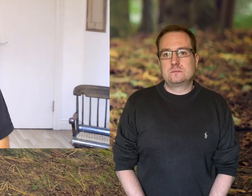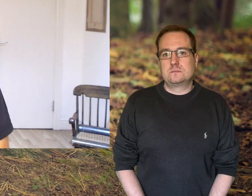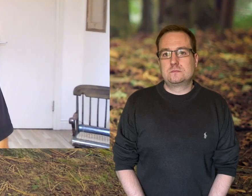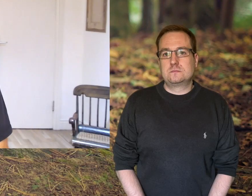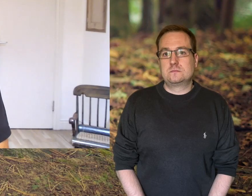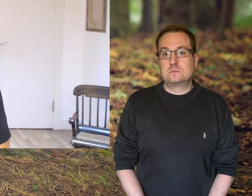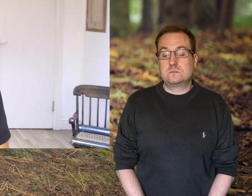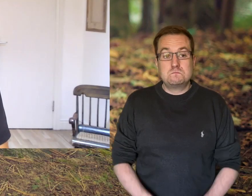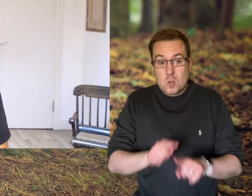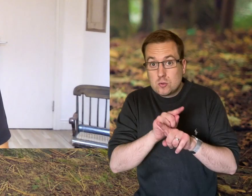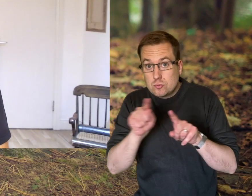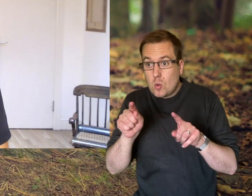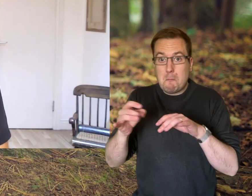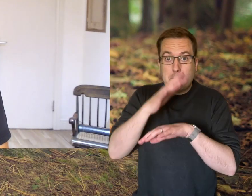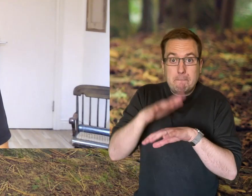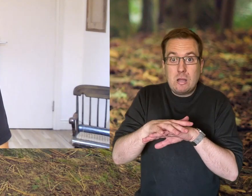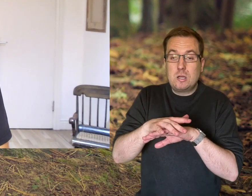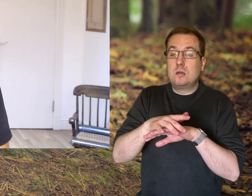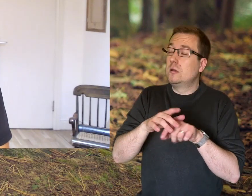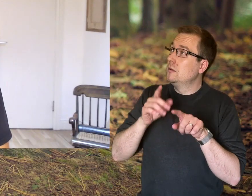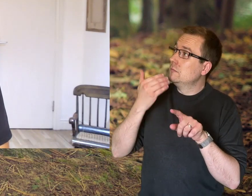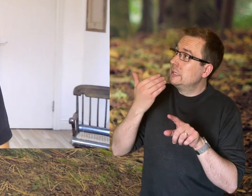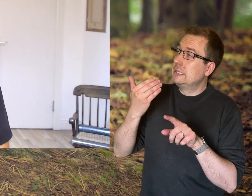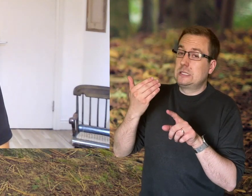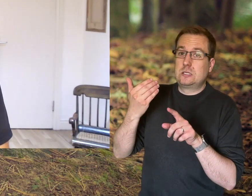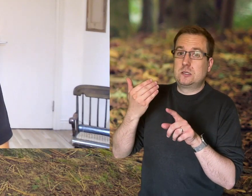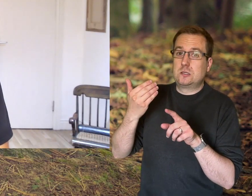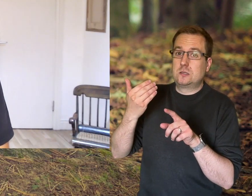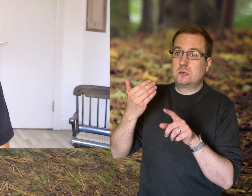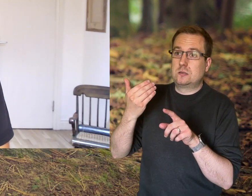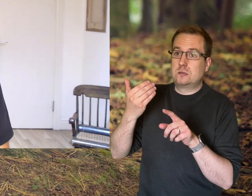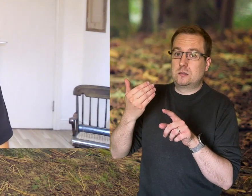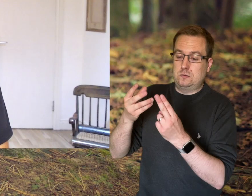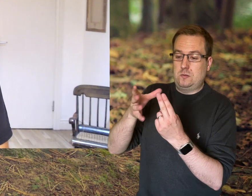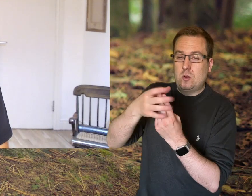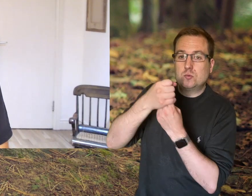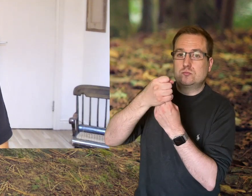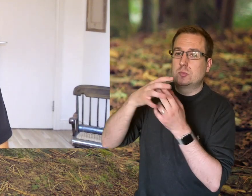And God, for those of us that are married, God, would you